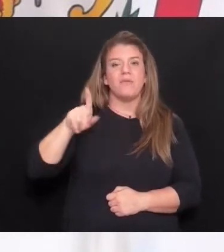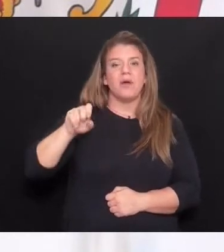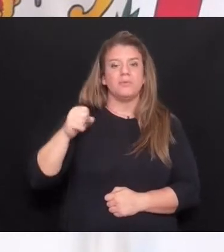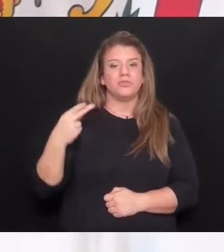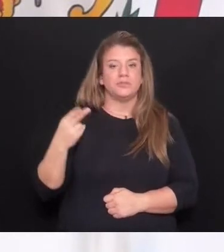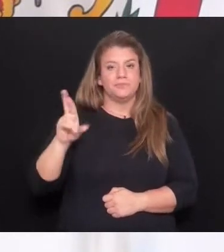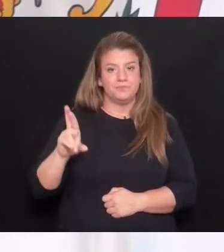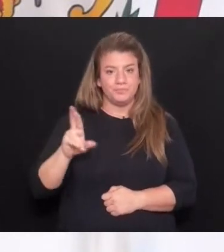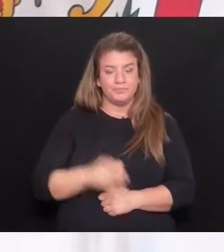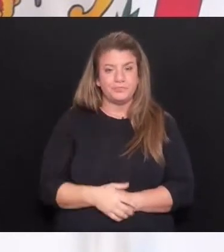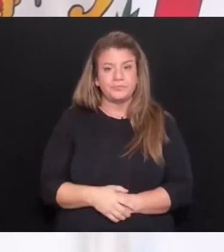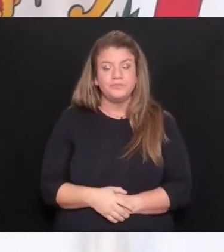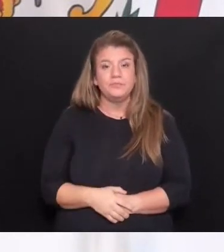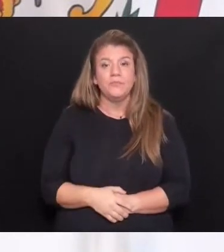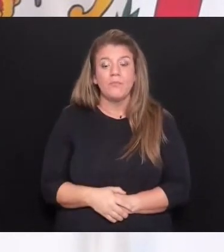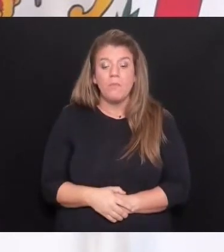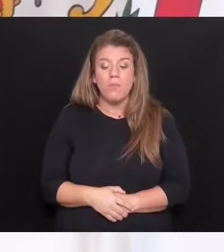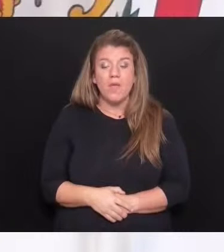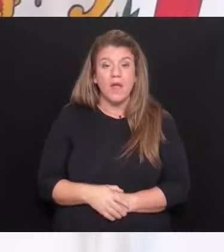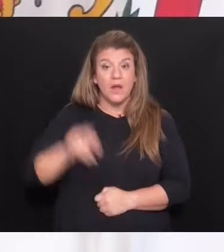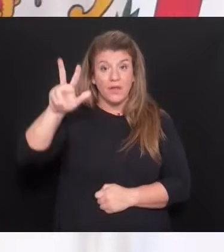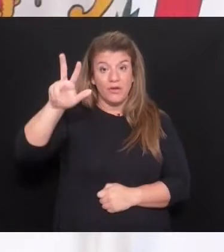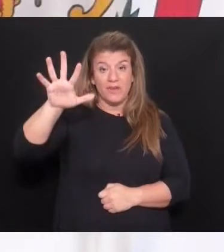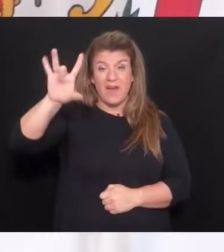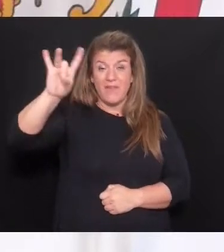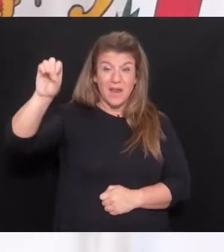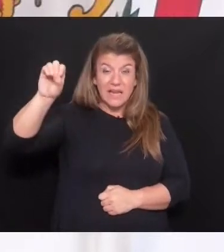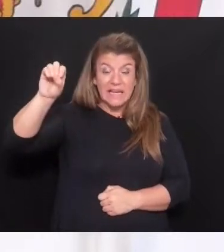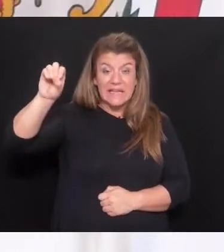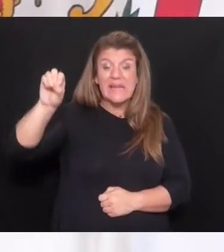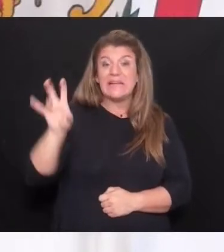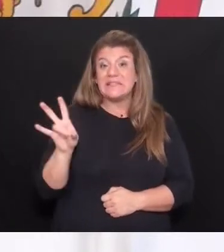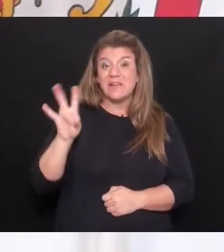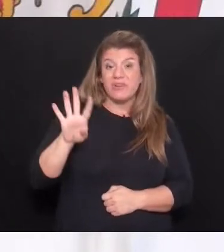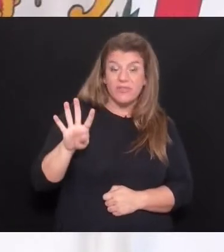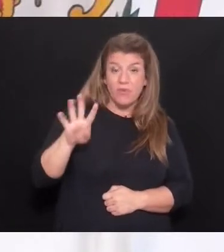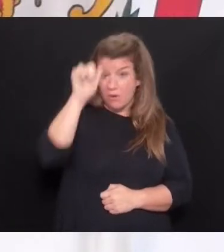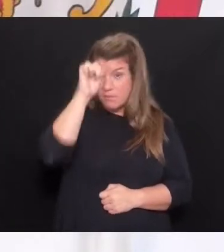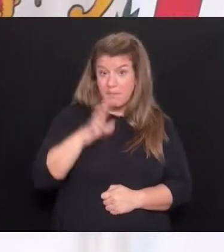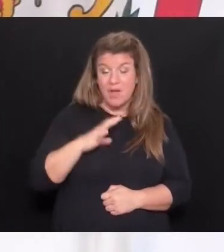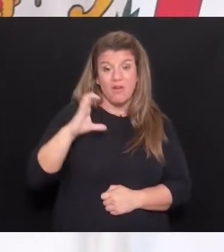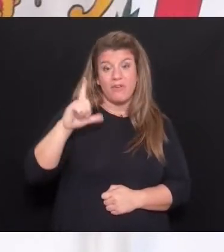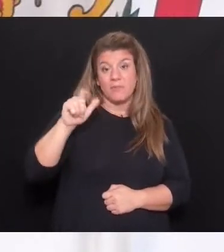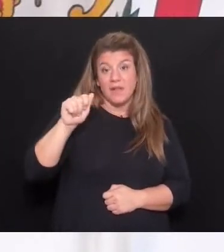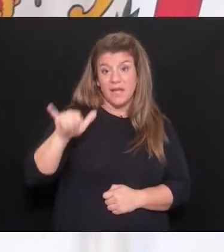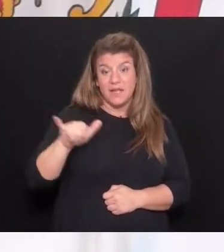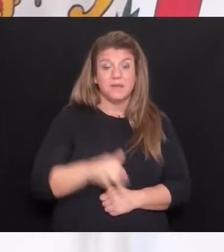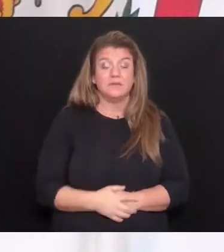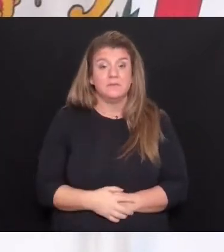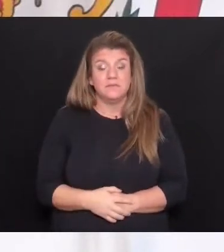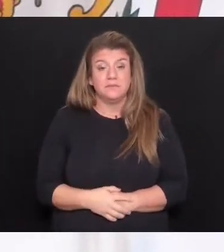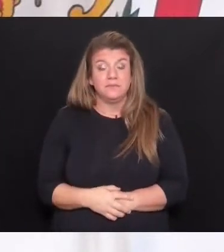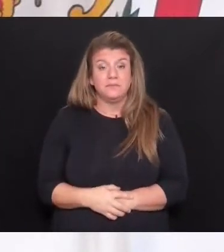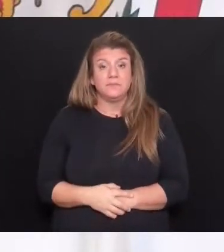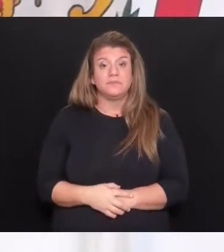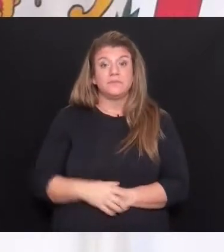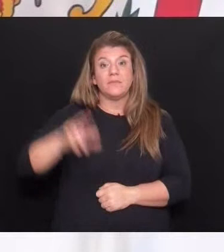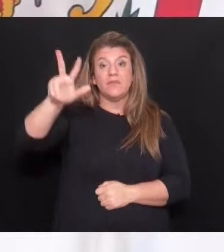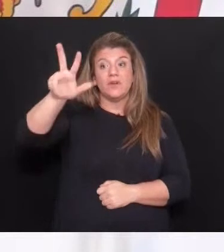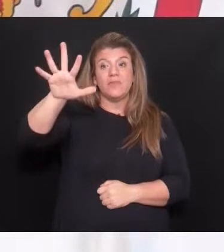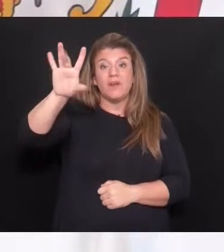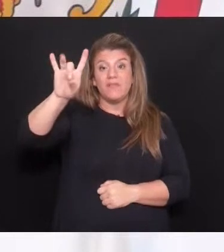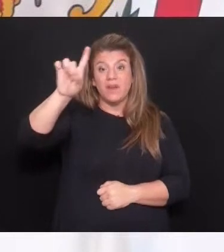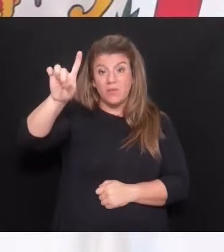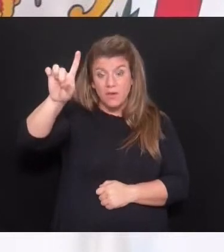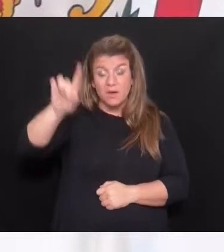County. The 3,580th death, a 74-year-old male from Clay County. The